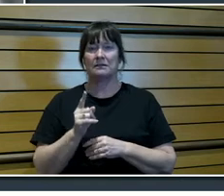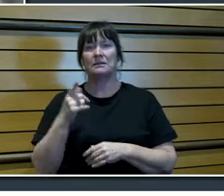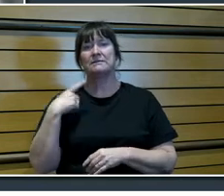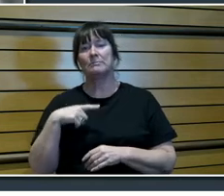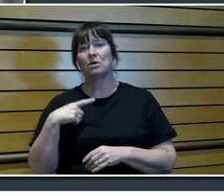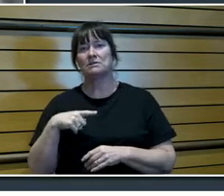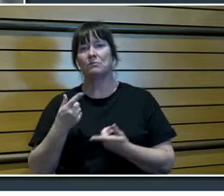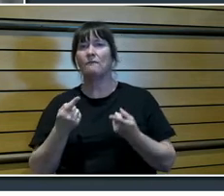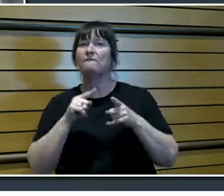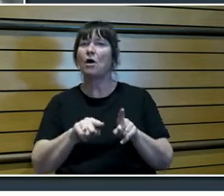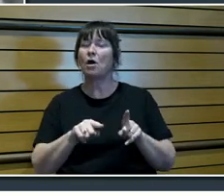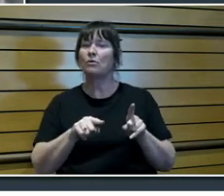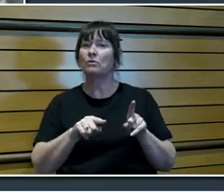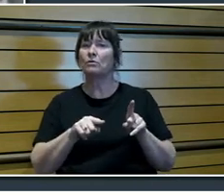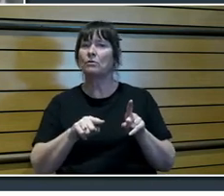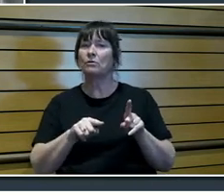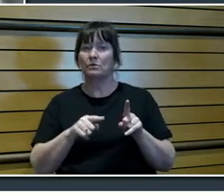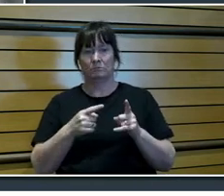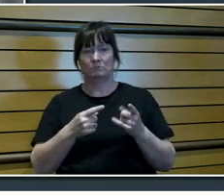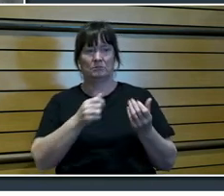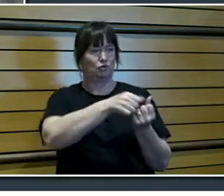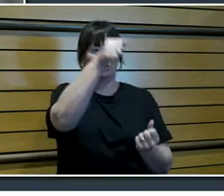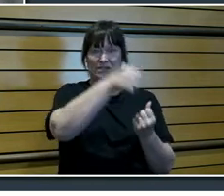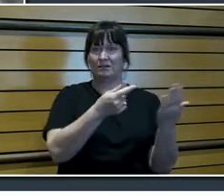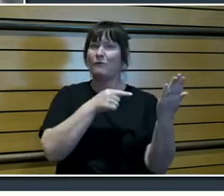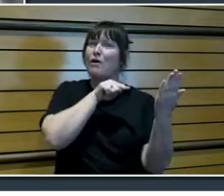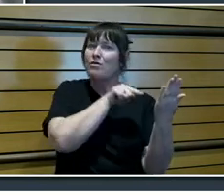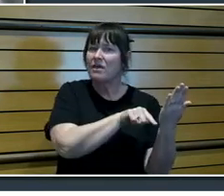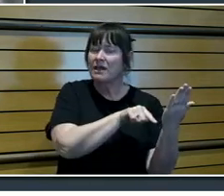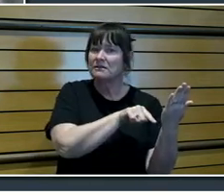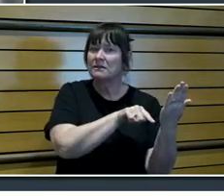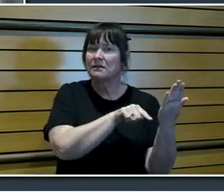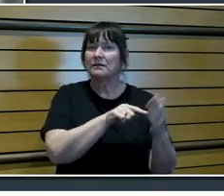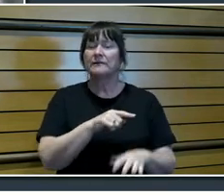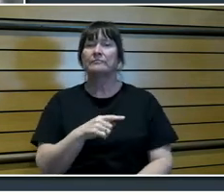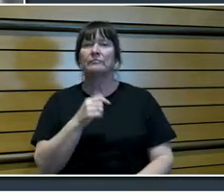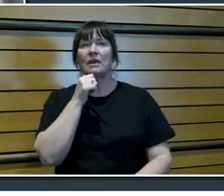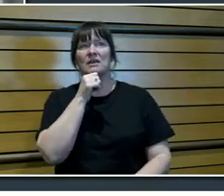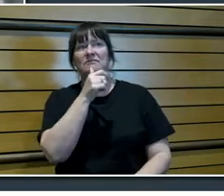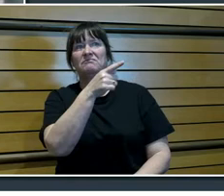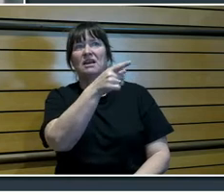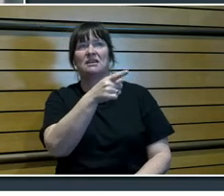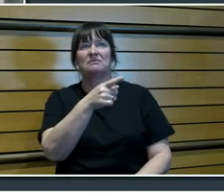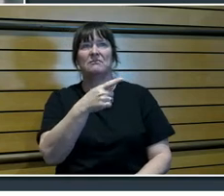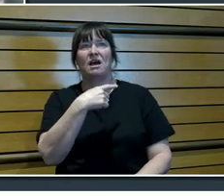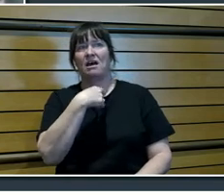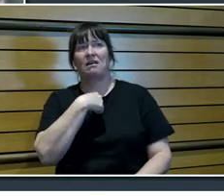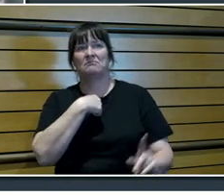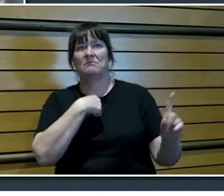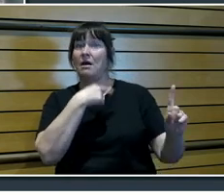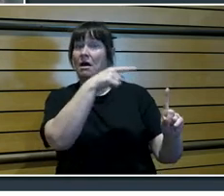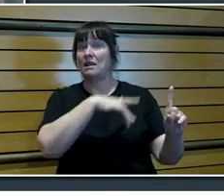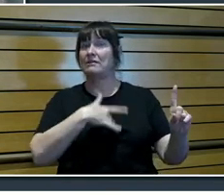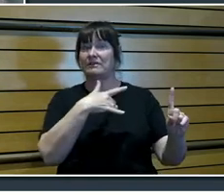the constitutional document that founded this country, in the way that if I'm a citizen of Wyoming, I get one congressman, but I get